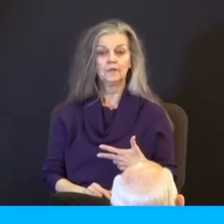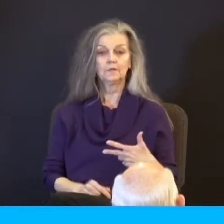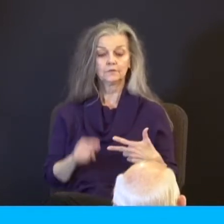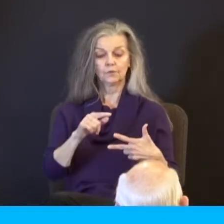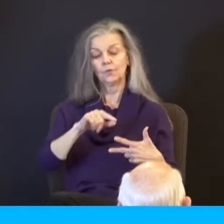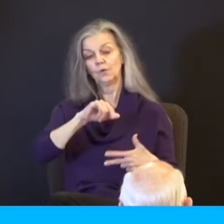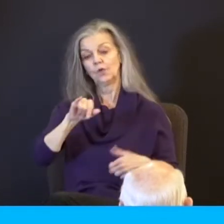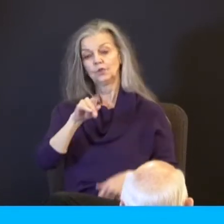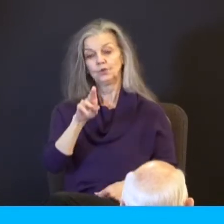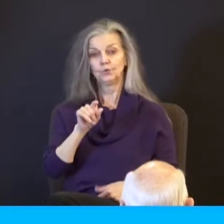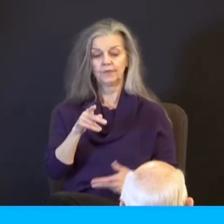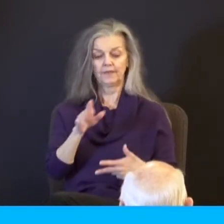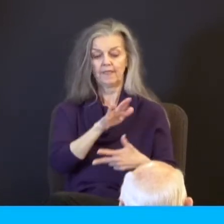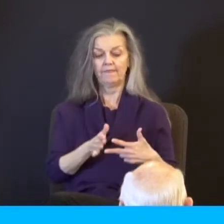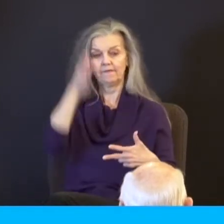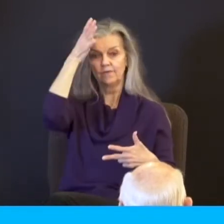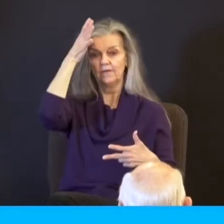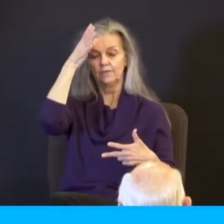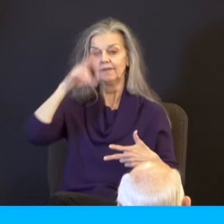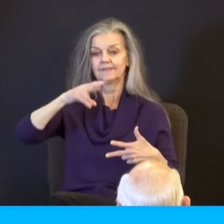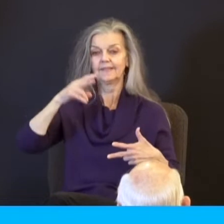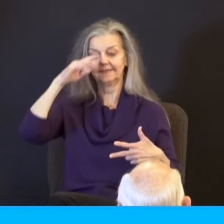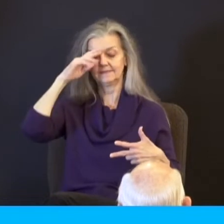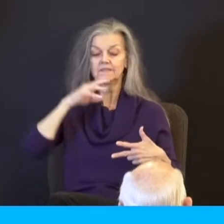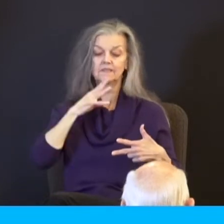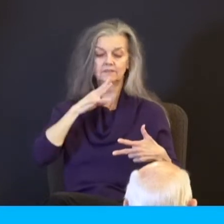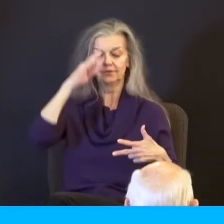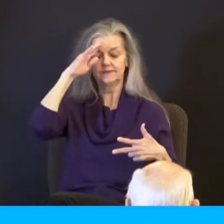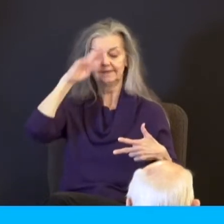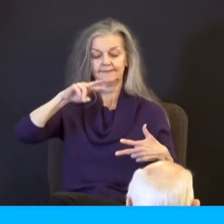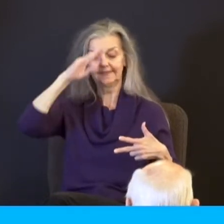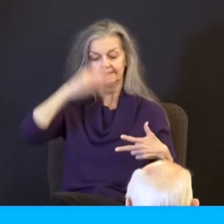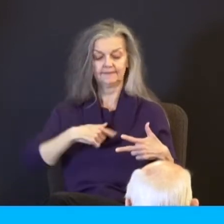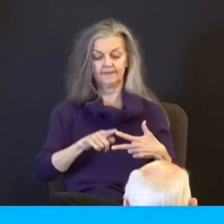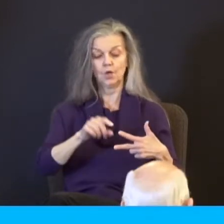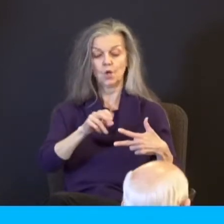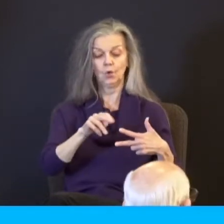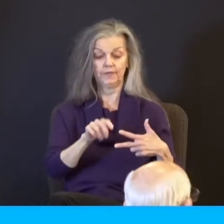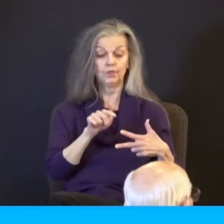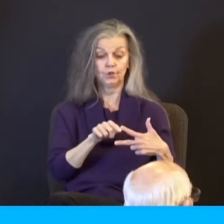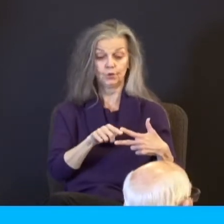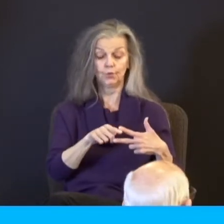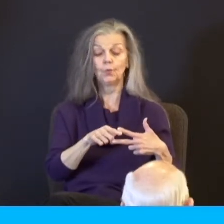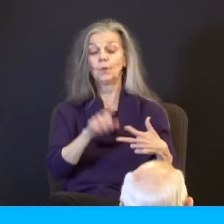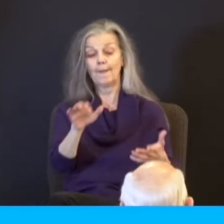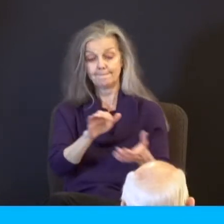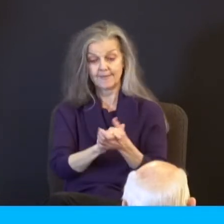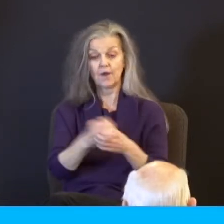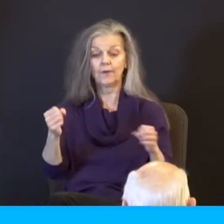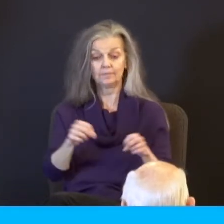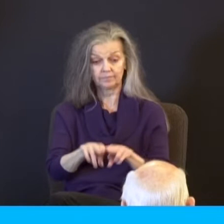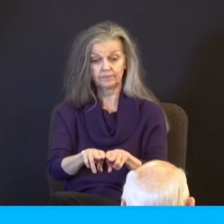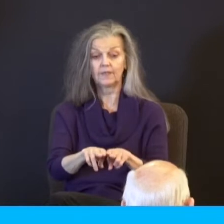Judah said to Onan, his second son, go in unto thy brother's wife, and Yobam is the Hebrew.